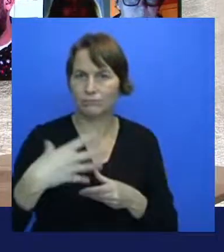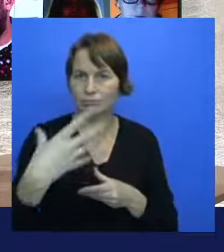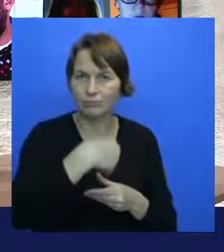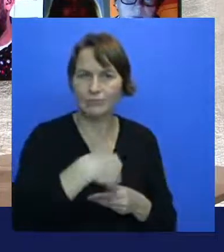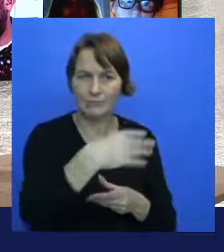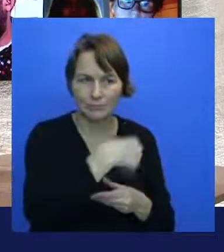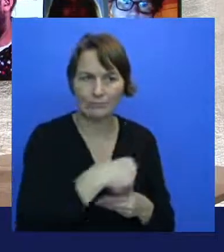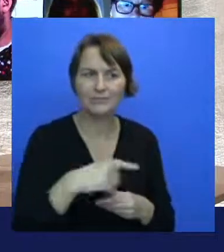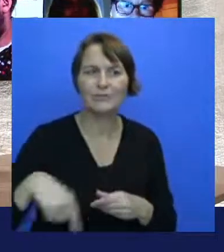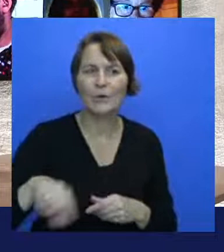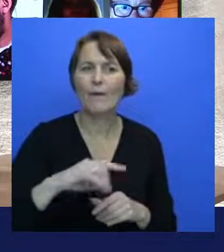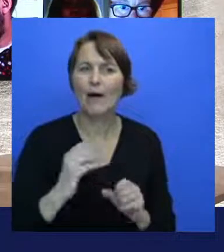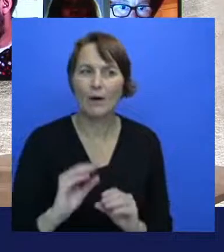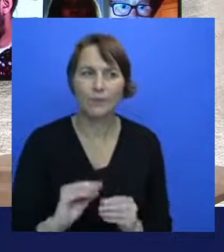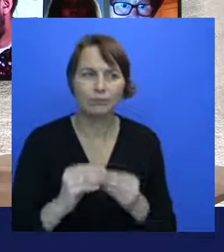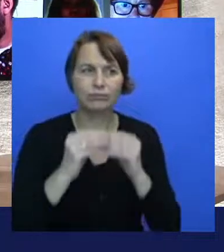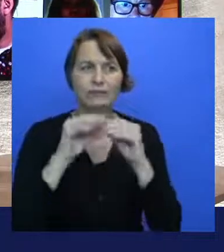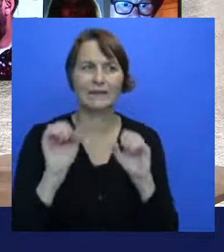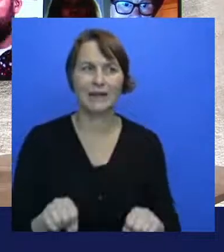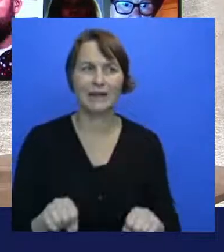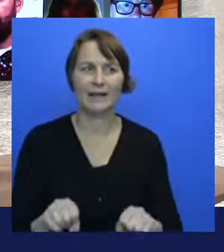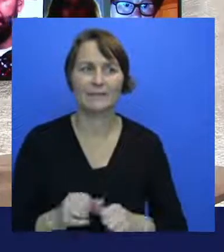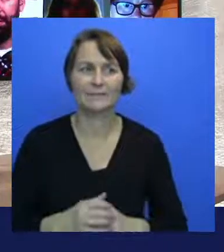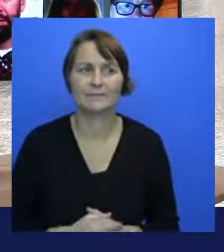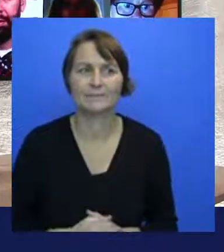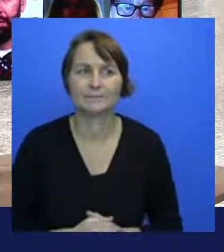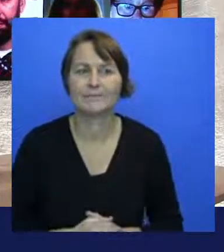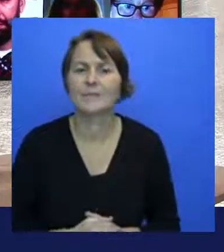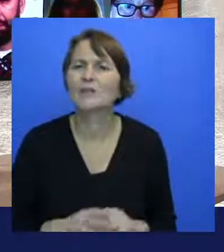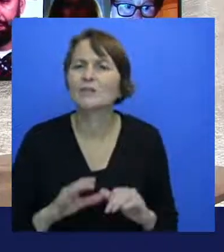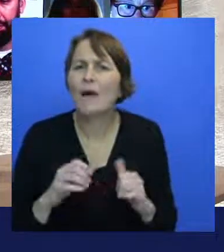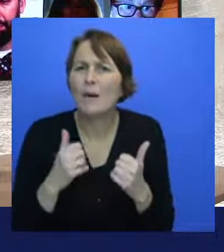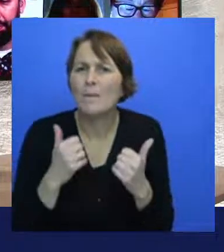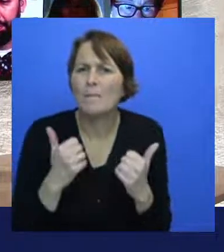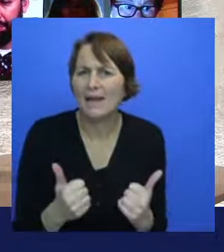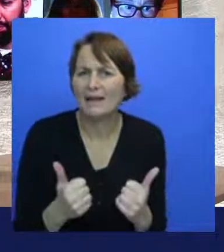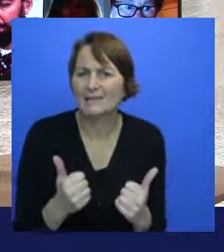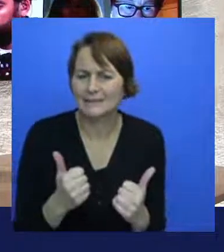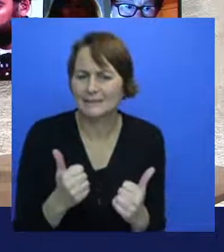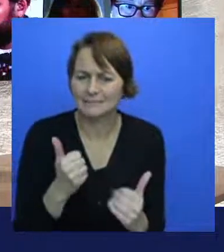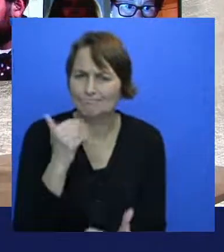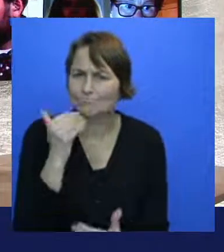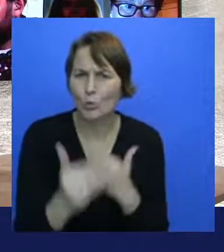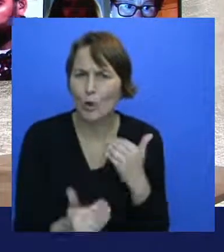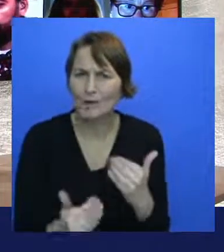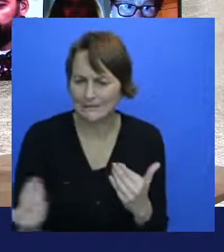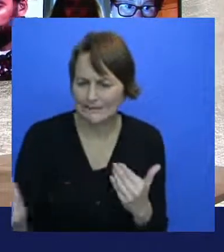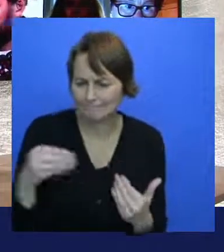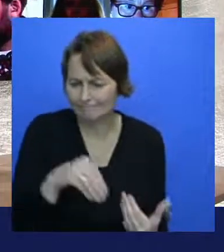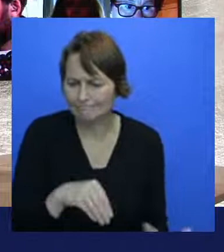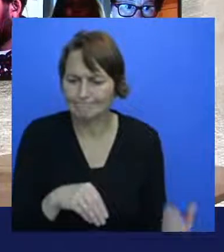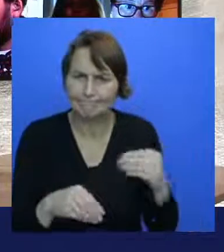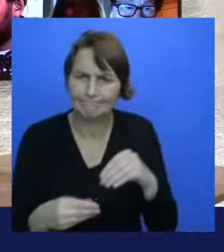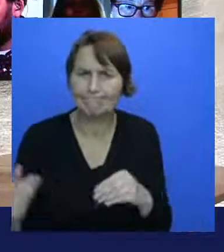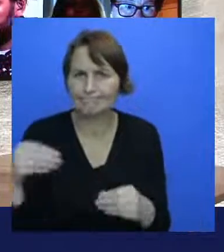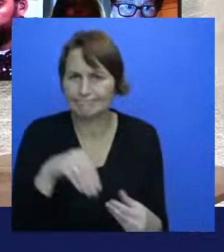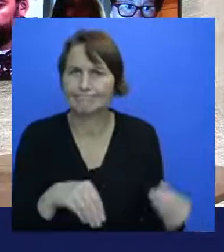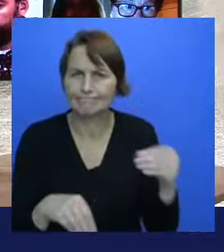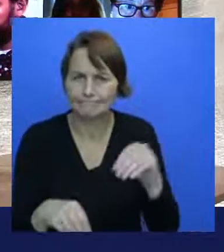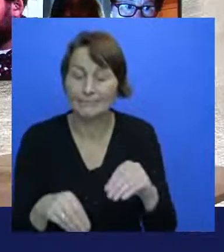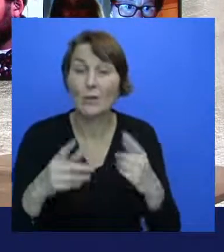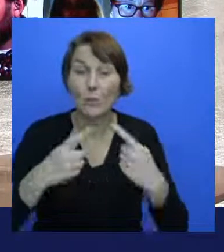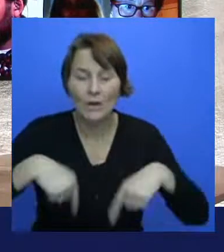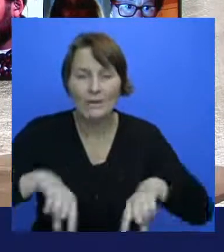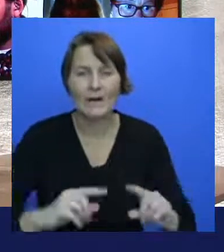and how it should be processed better. And also, we need to remember, and we already